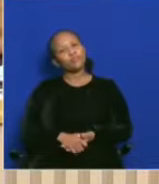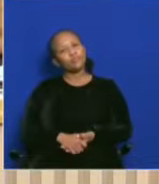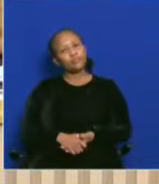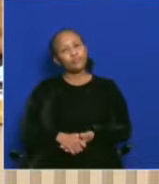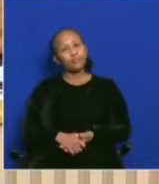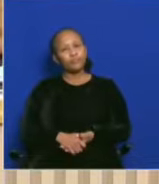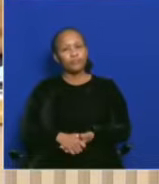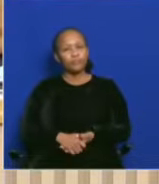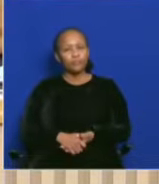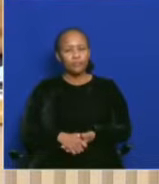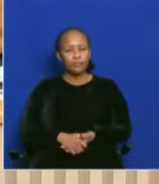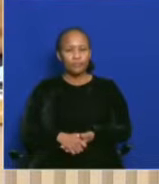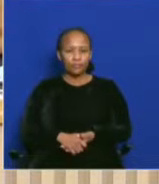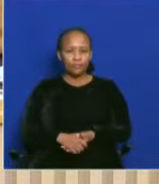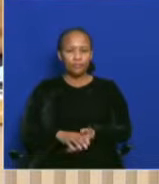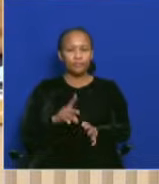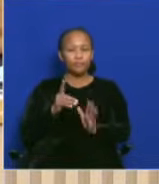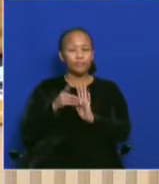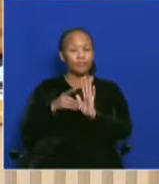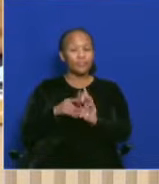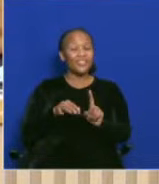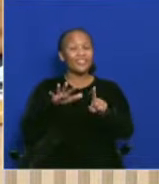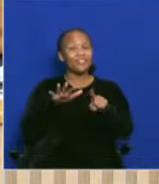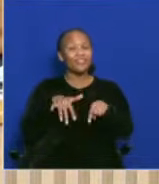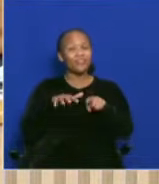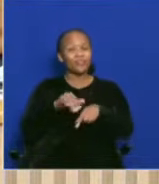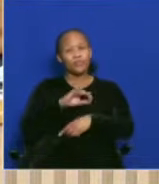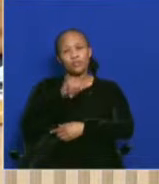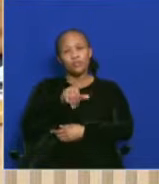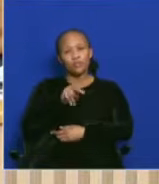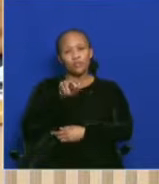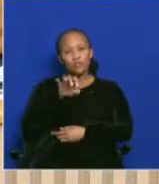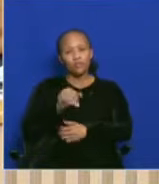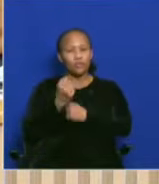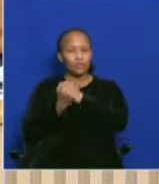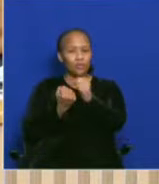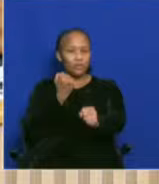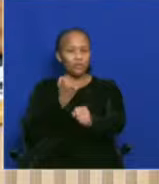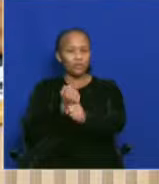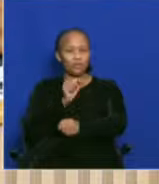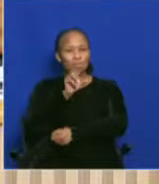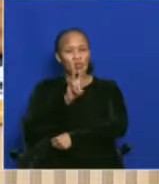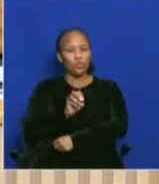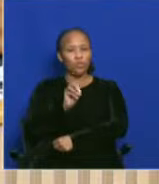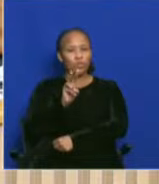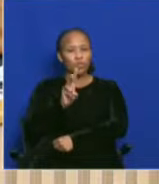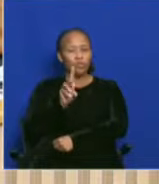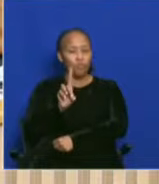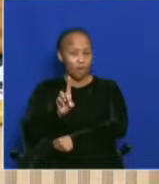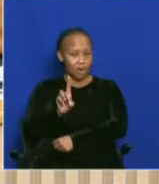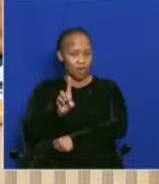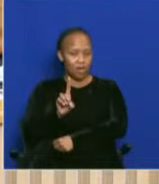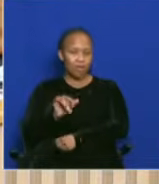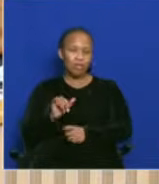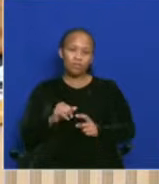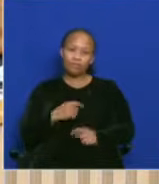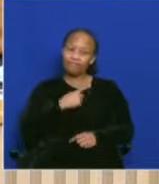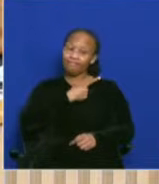on 15 June 2021, Mr. Sayed says,